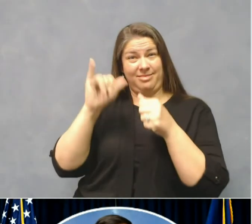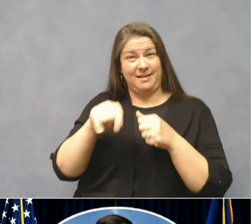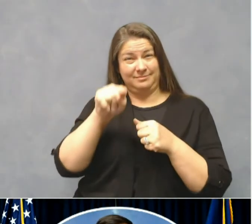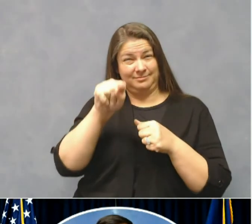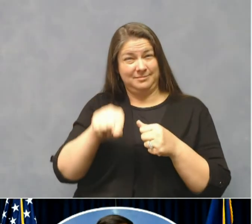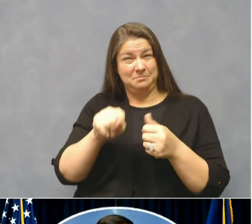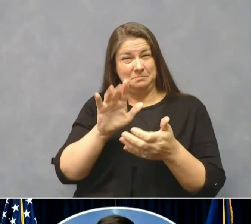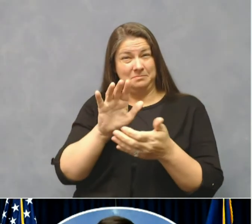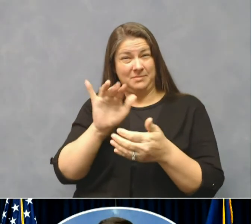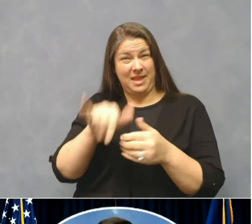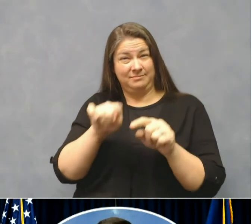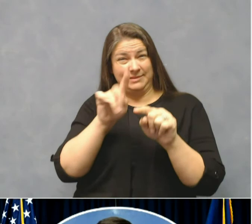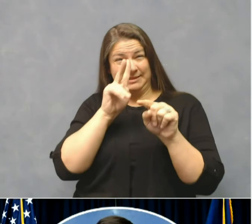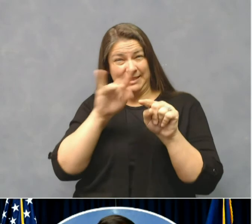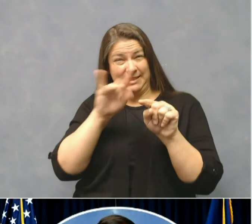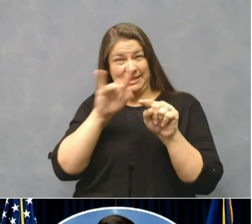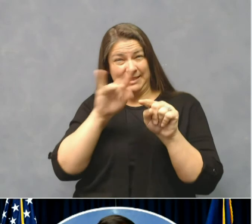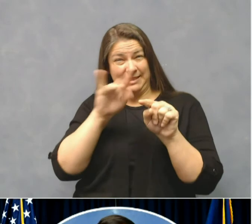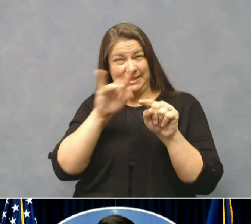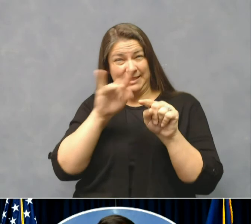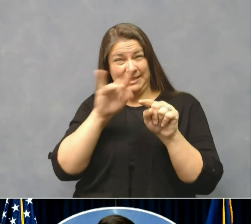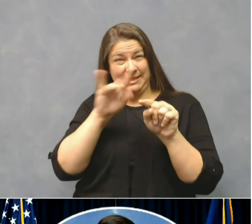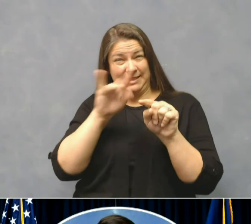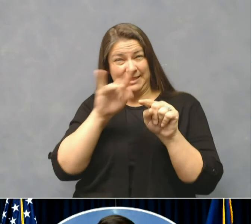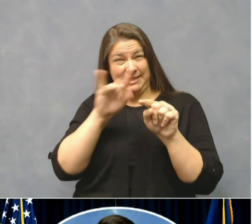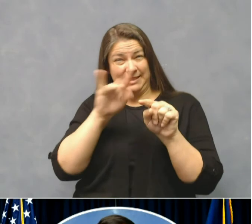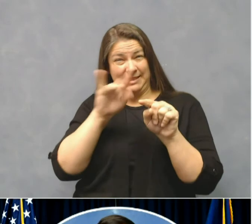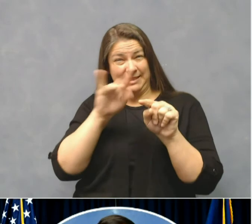throughout today's report, but certainly